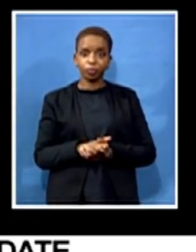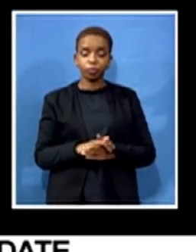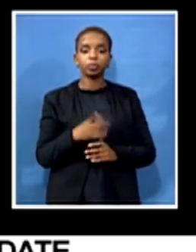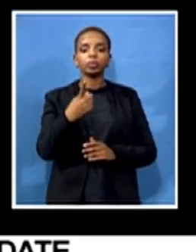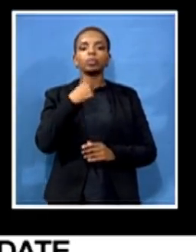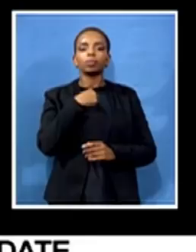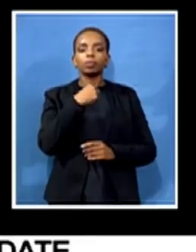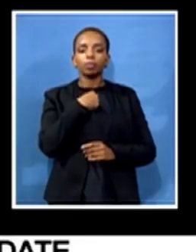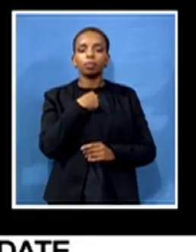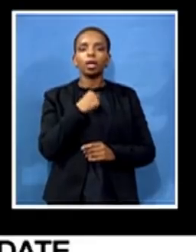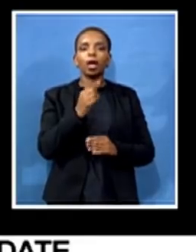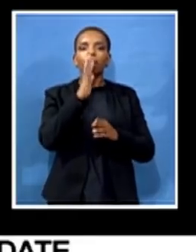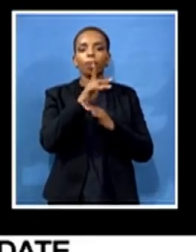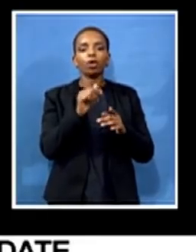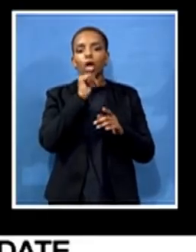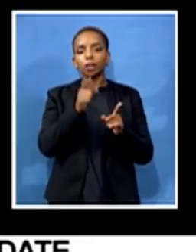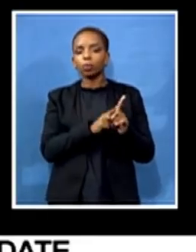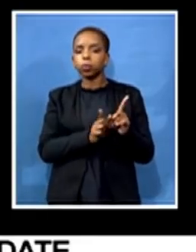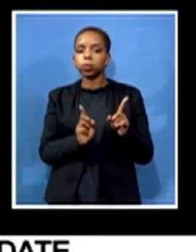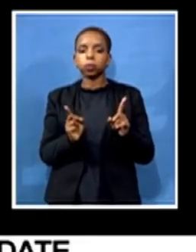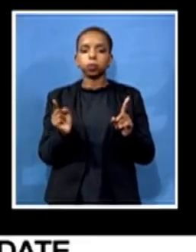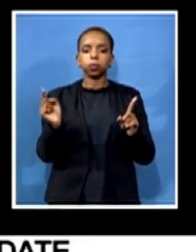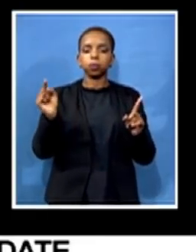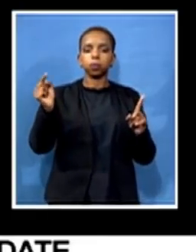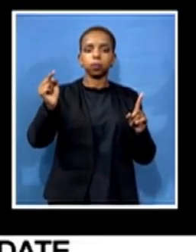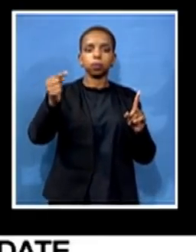because the matter is in court as we speak.